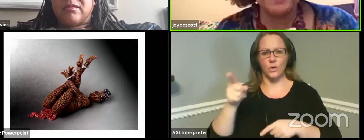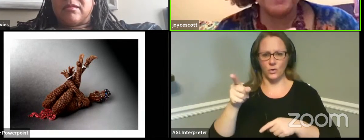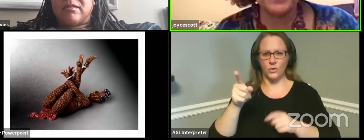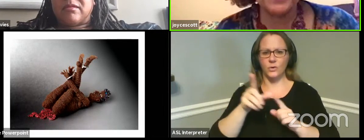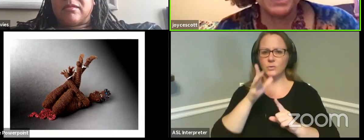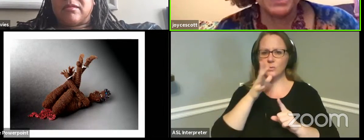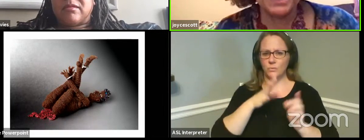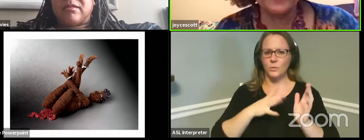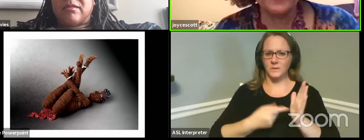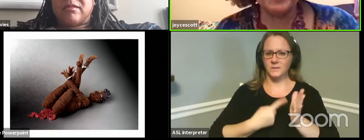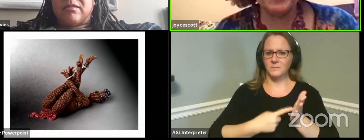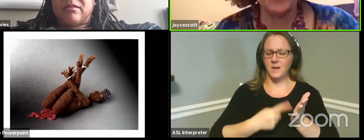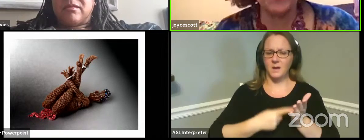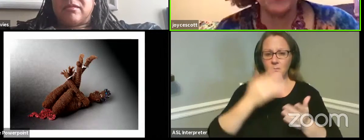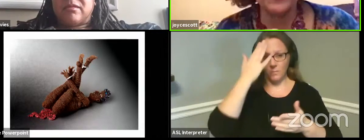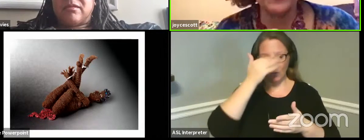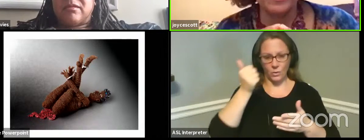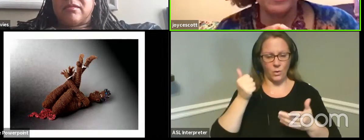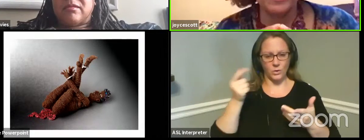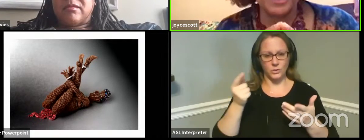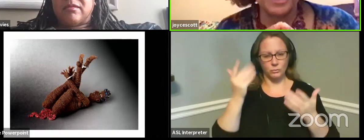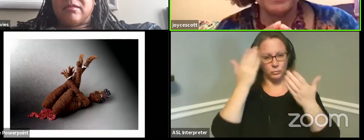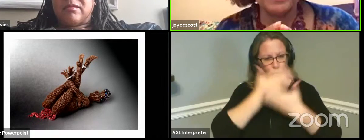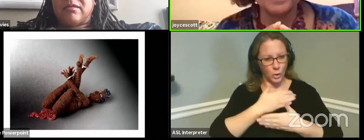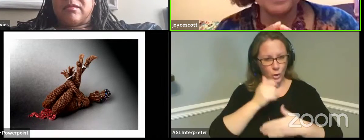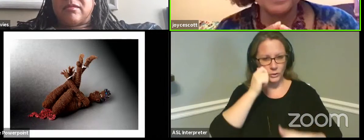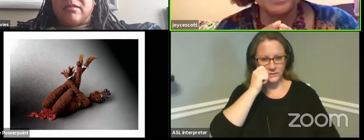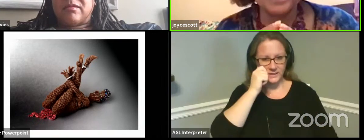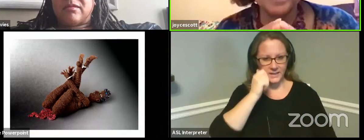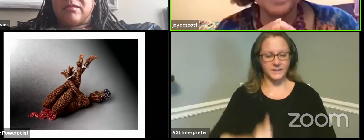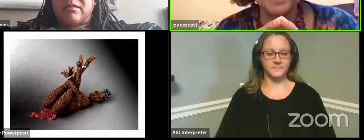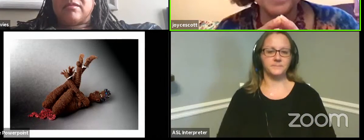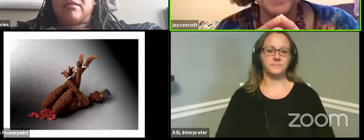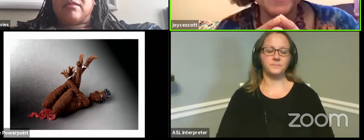sometimes just because she was dark